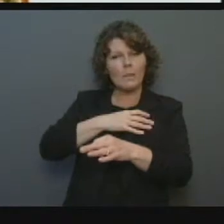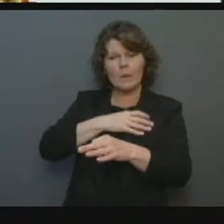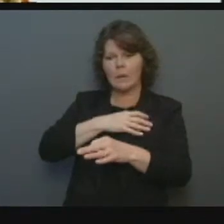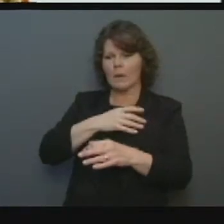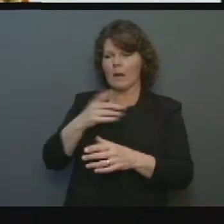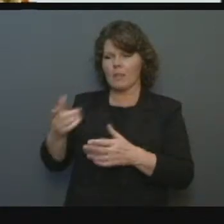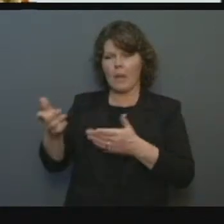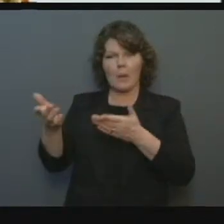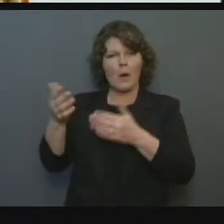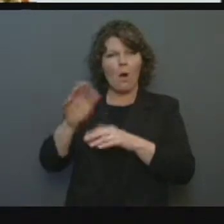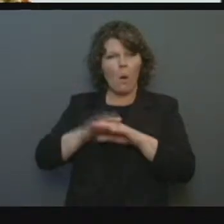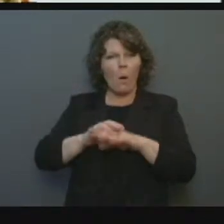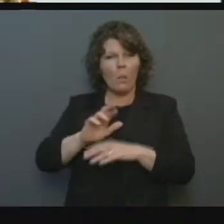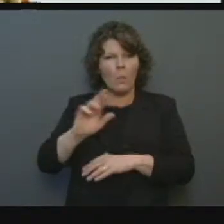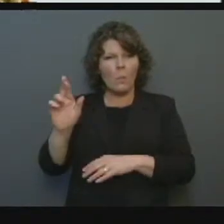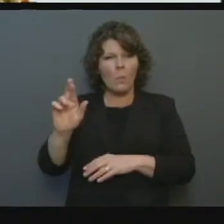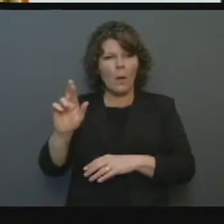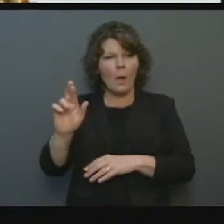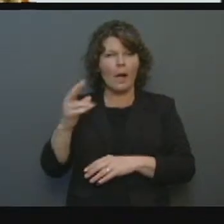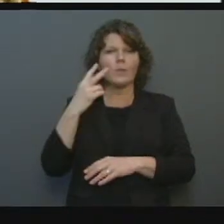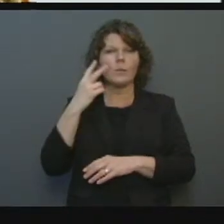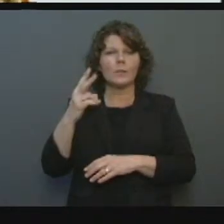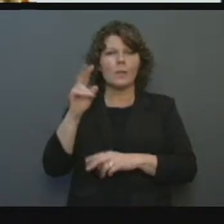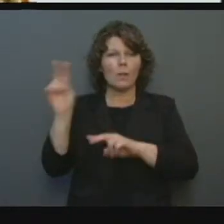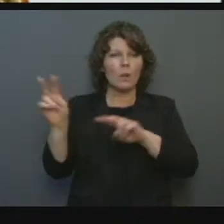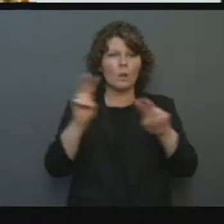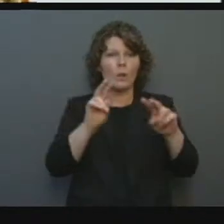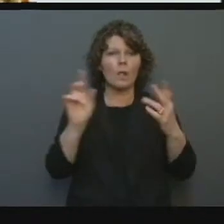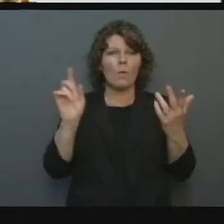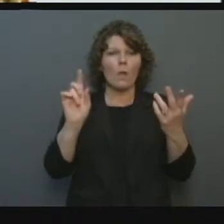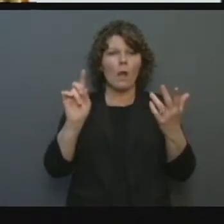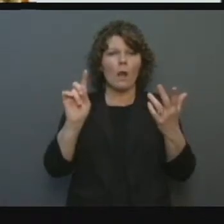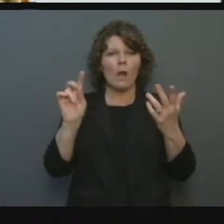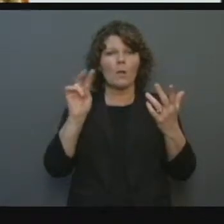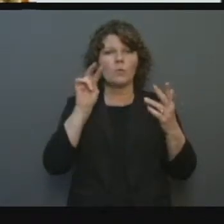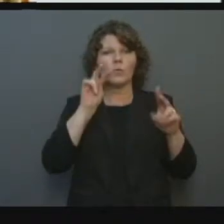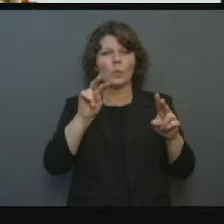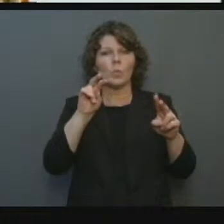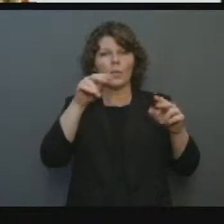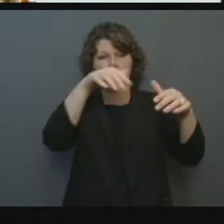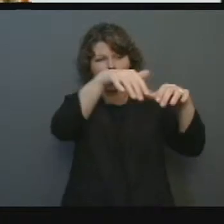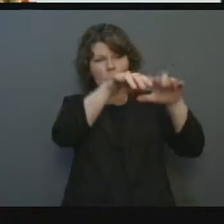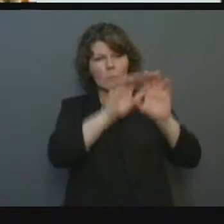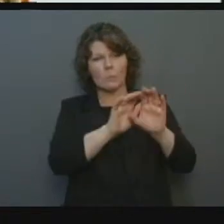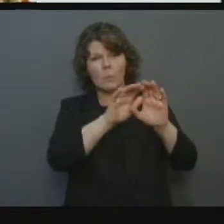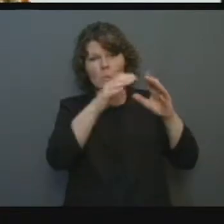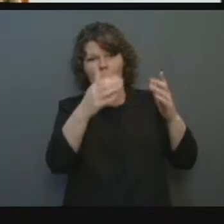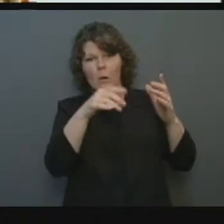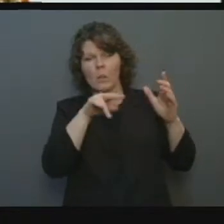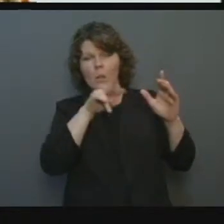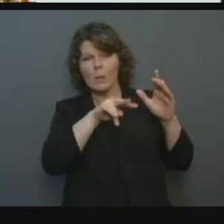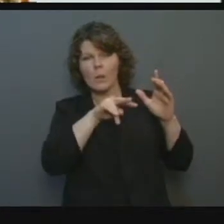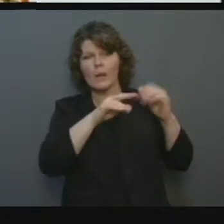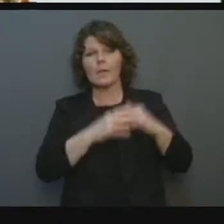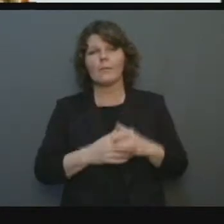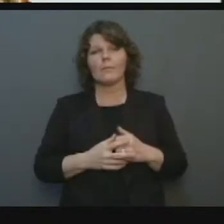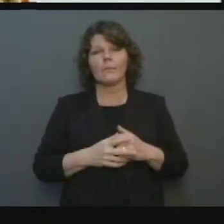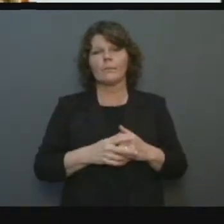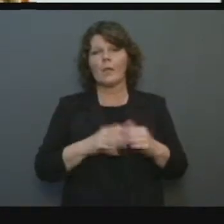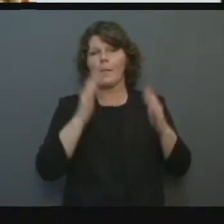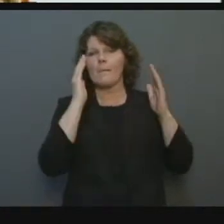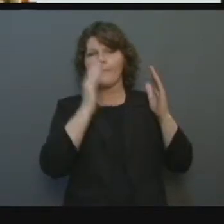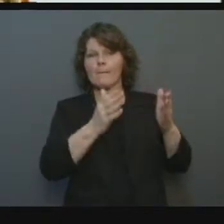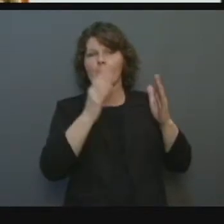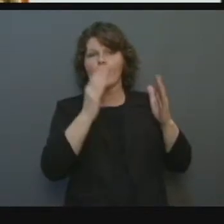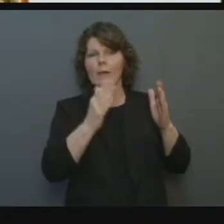gospel lesson there on the right. See where they're looking. See them looking into the tomb. Now I'd like you to pay special attention and